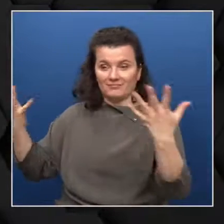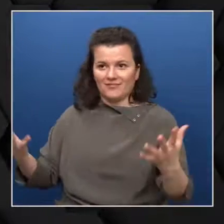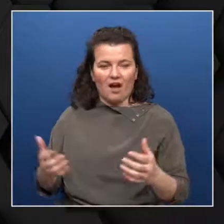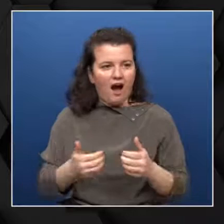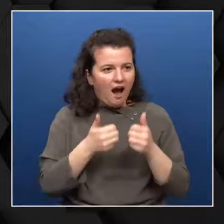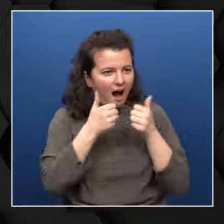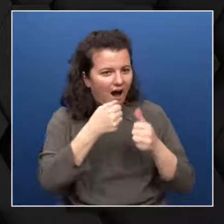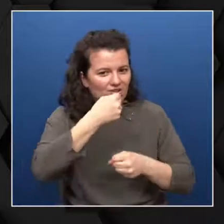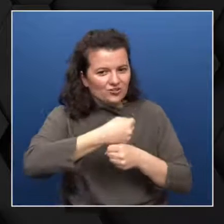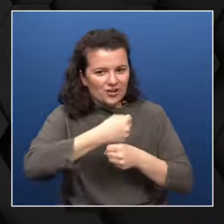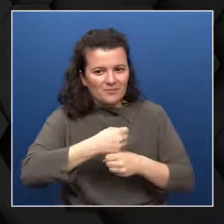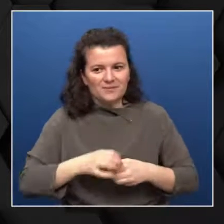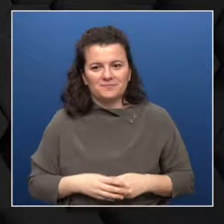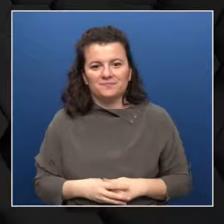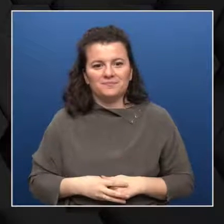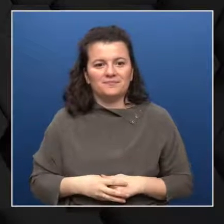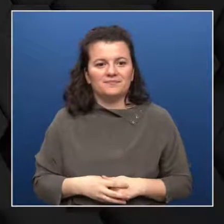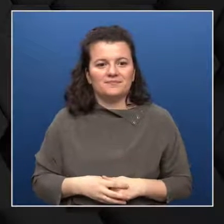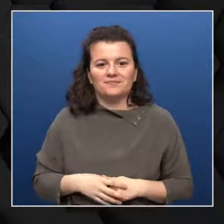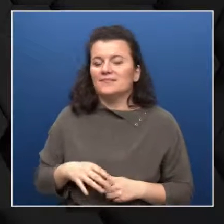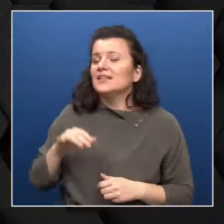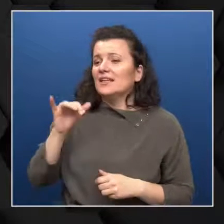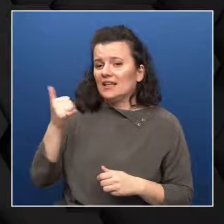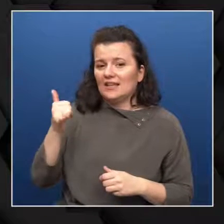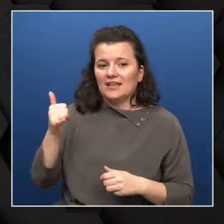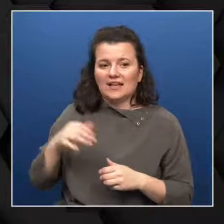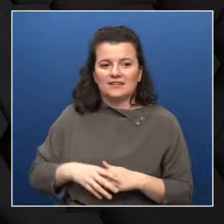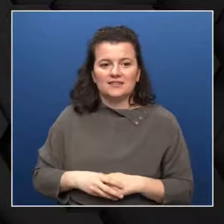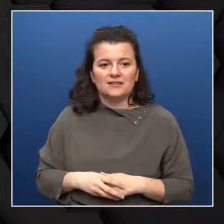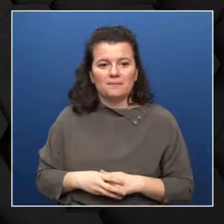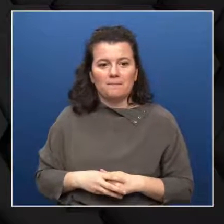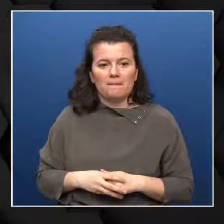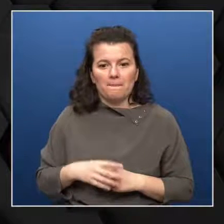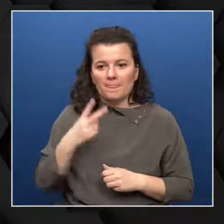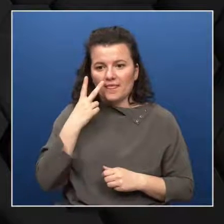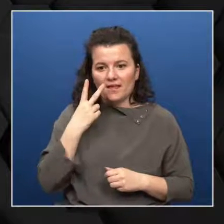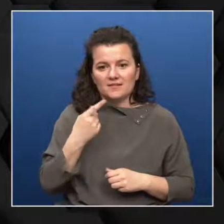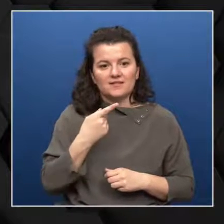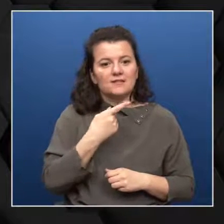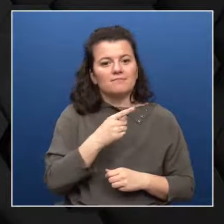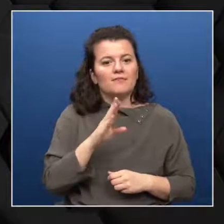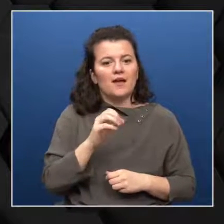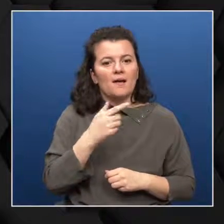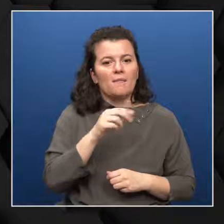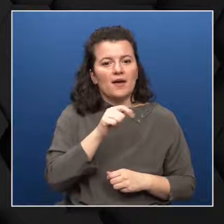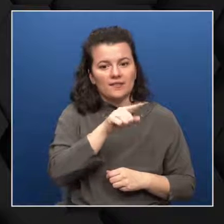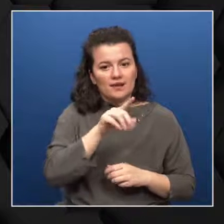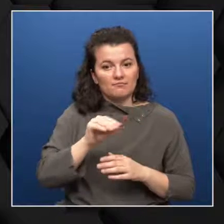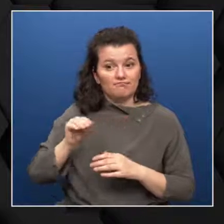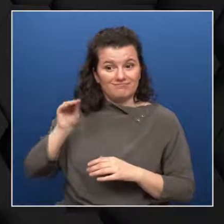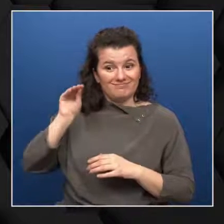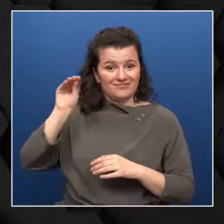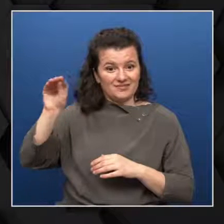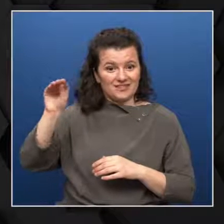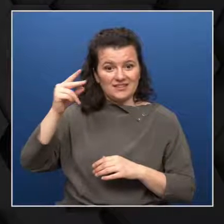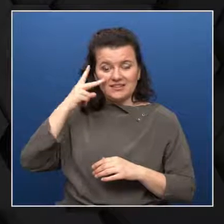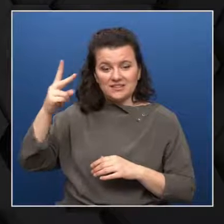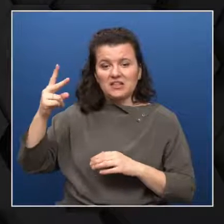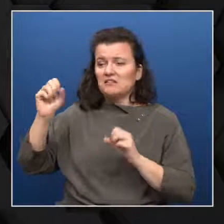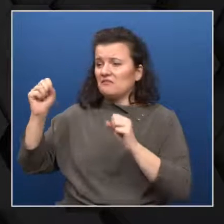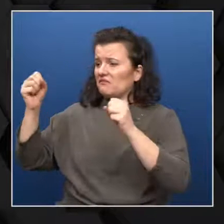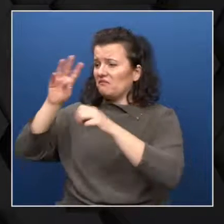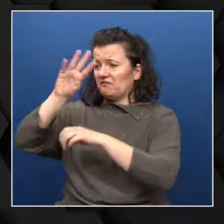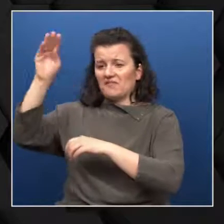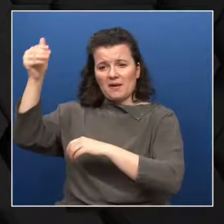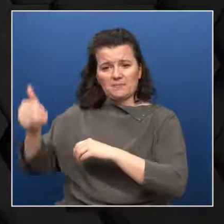So, and then what you can do is you can just say, get embed code and embed this player on your website, or you can code it yourself. So you can add